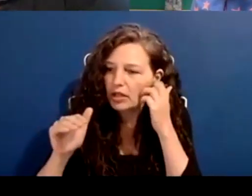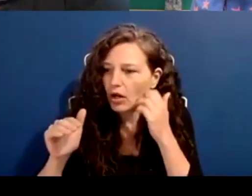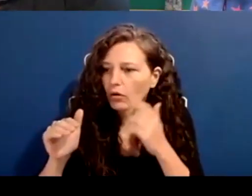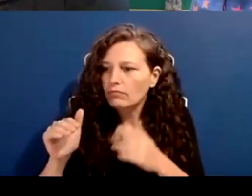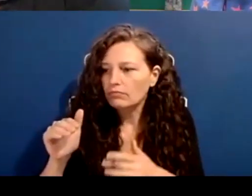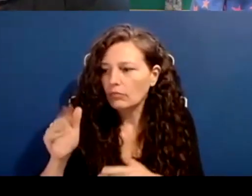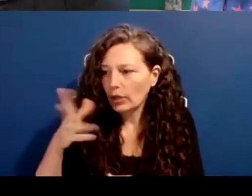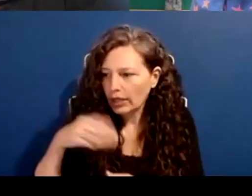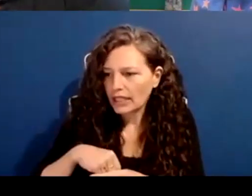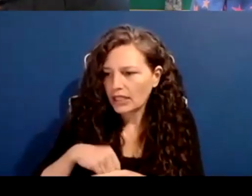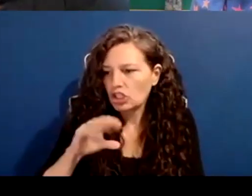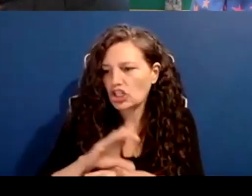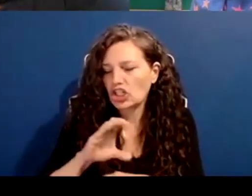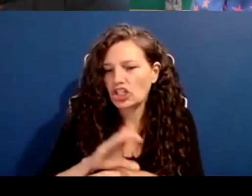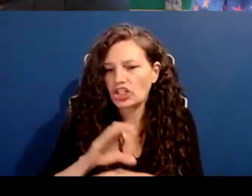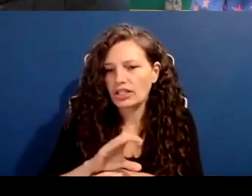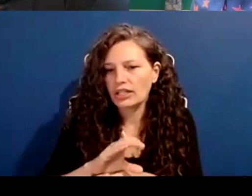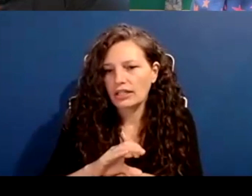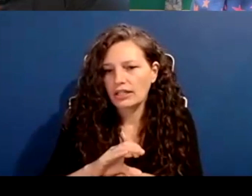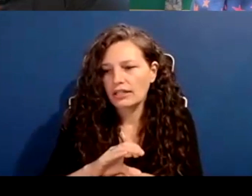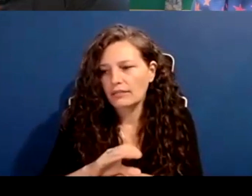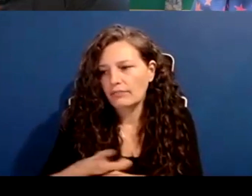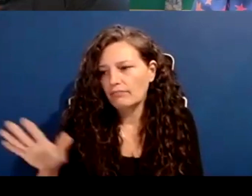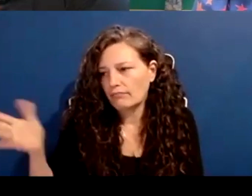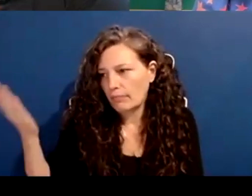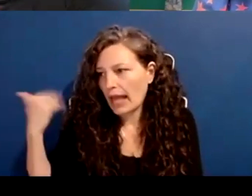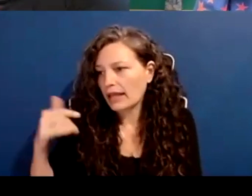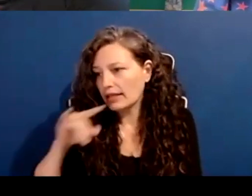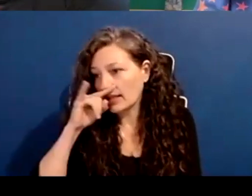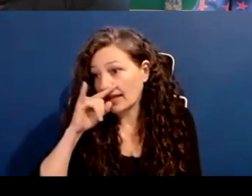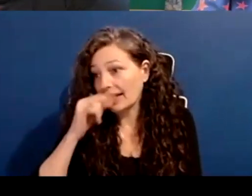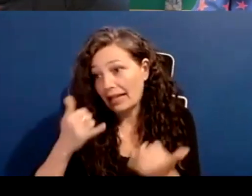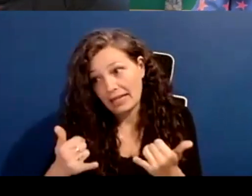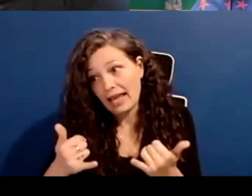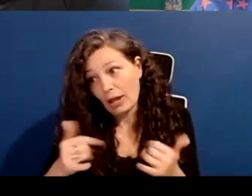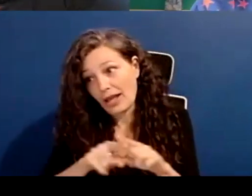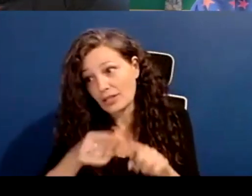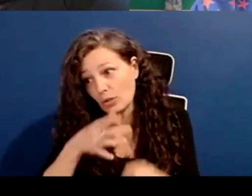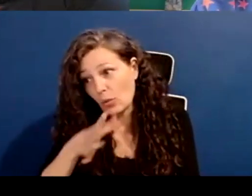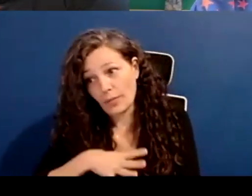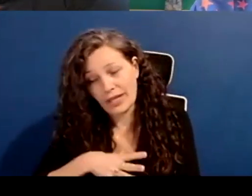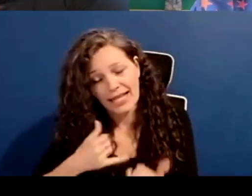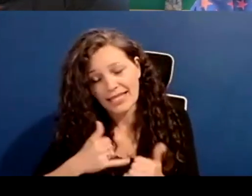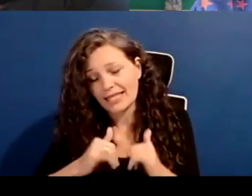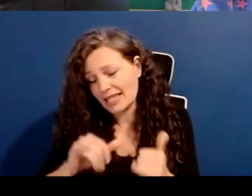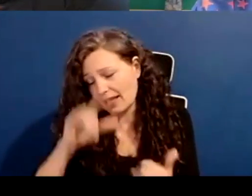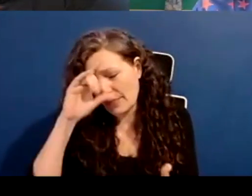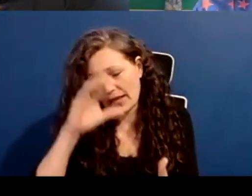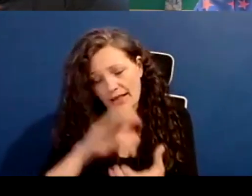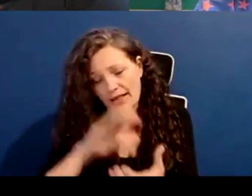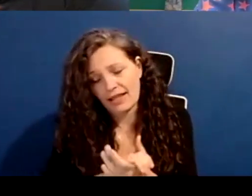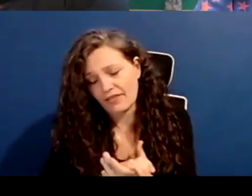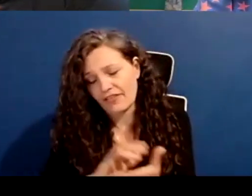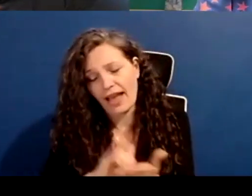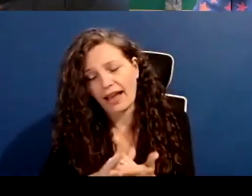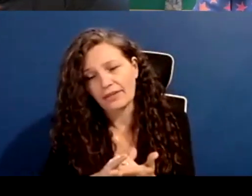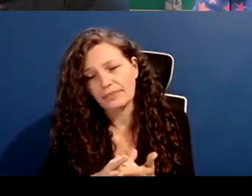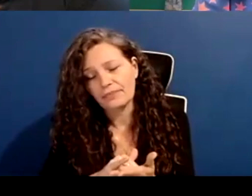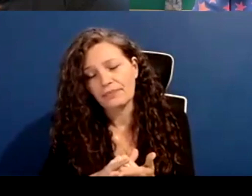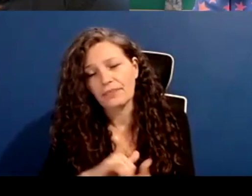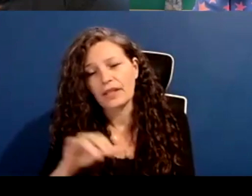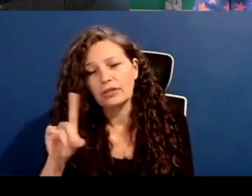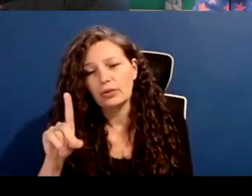woman, I really do believe that. So that disabled folks